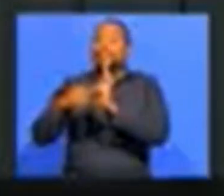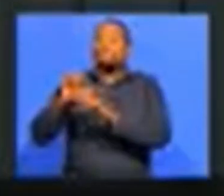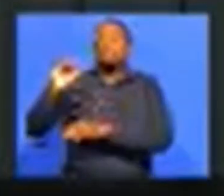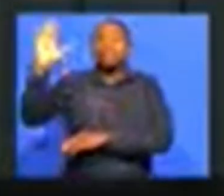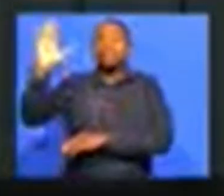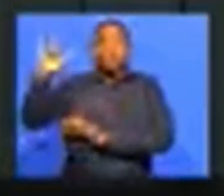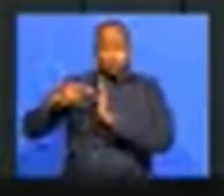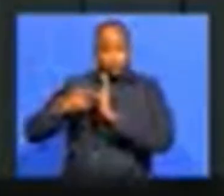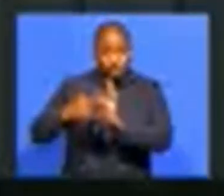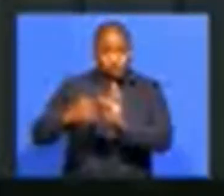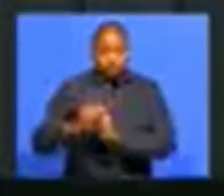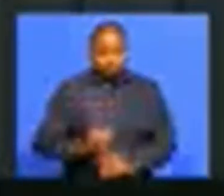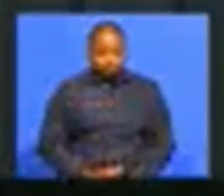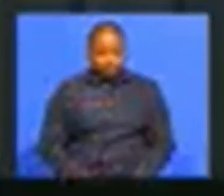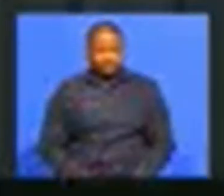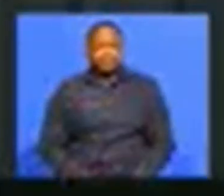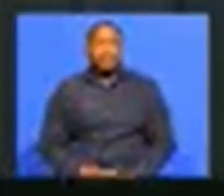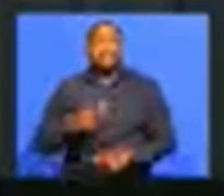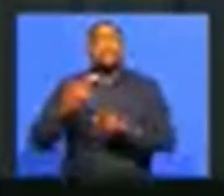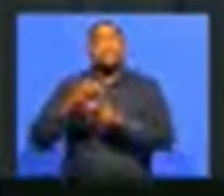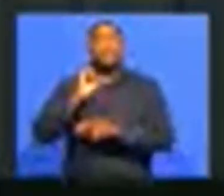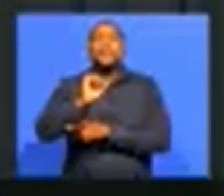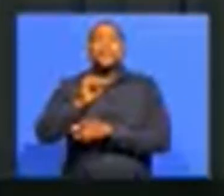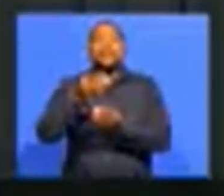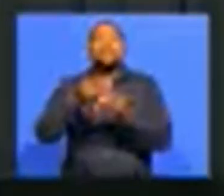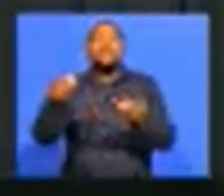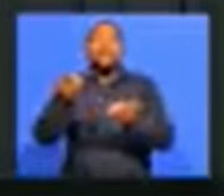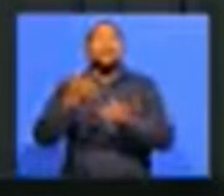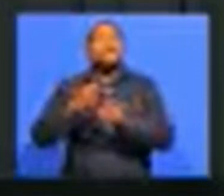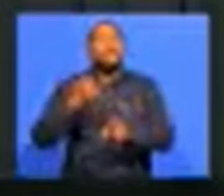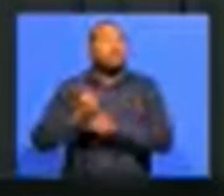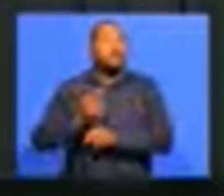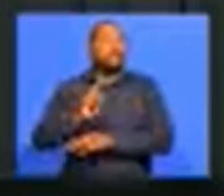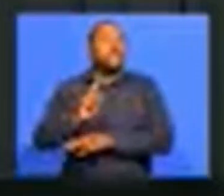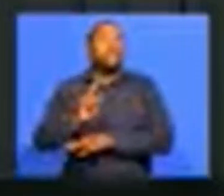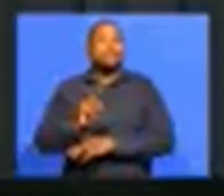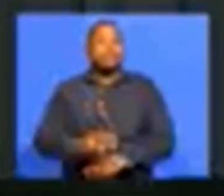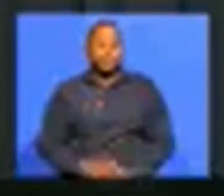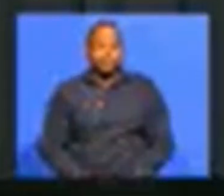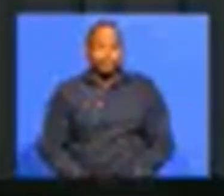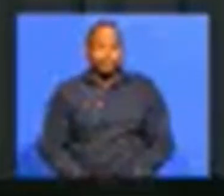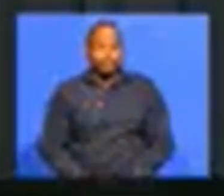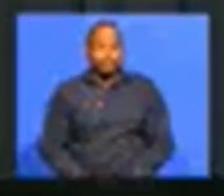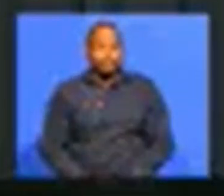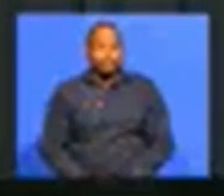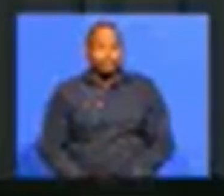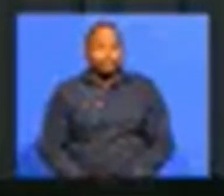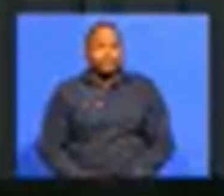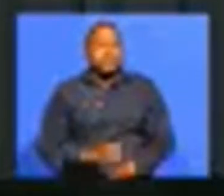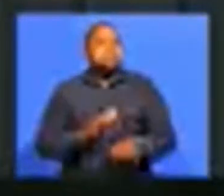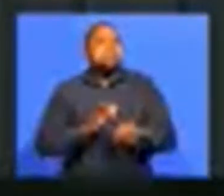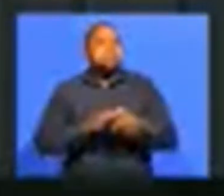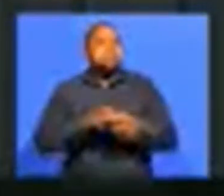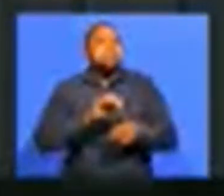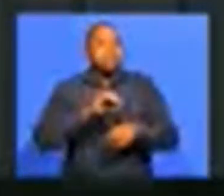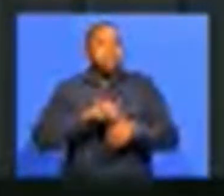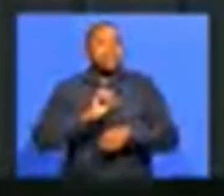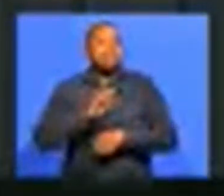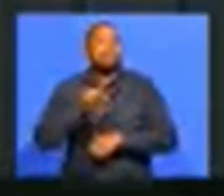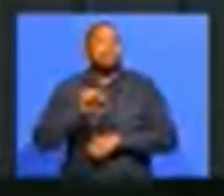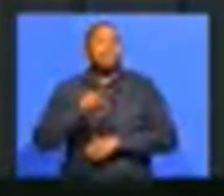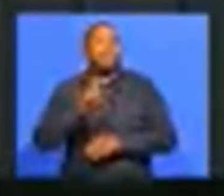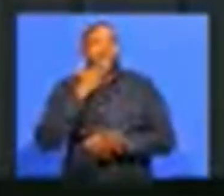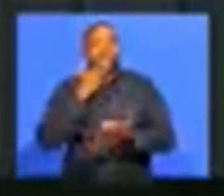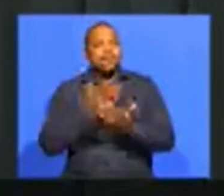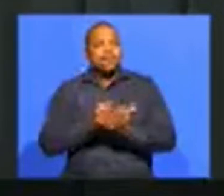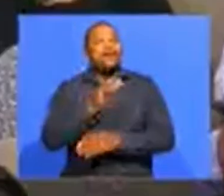there. Please state your name and the media house that you come from. Is it on? Yes, it is on.